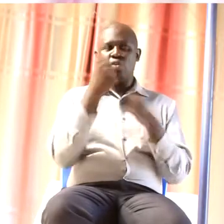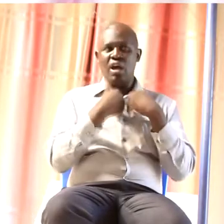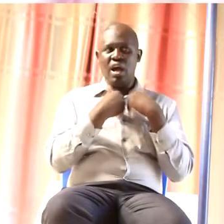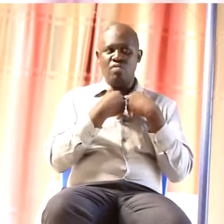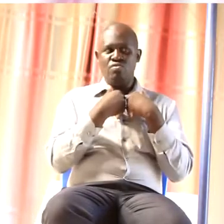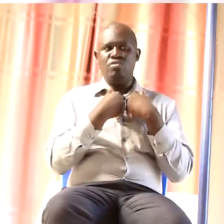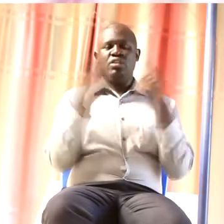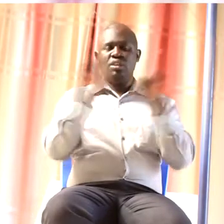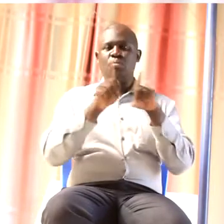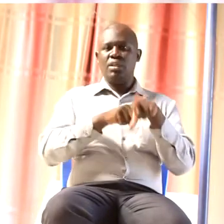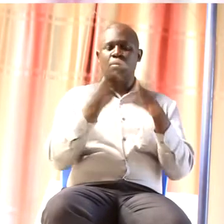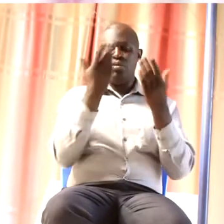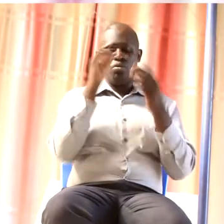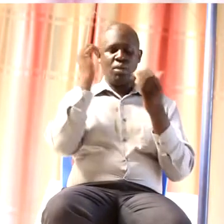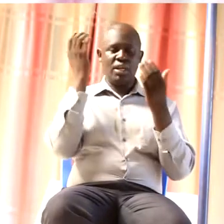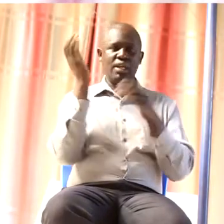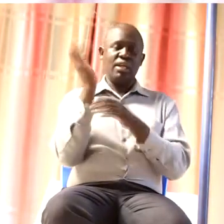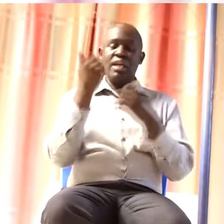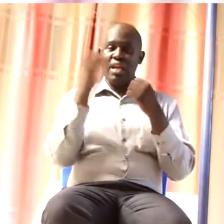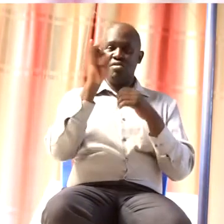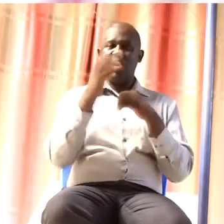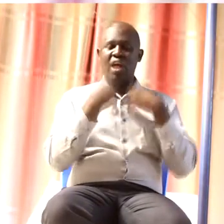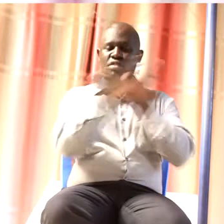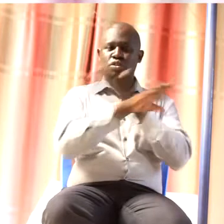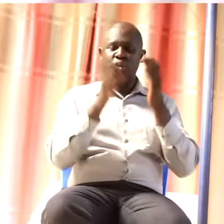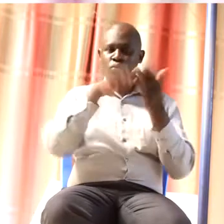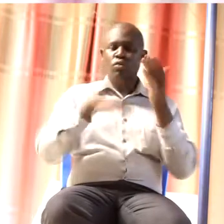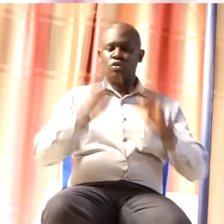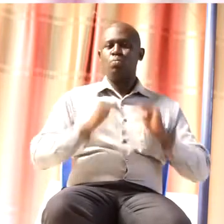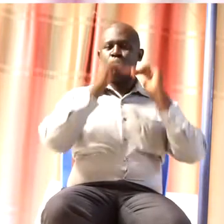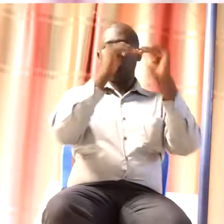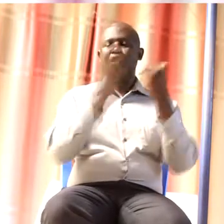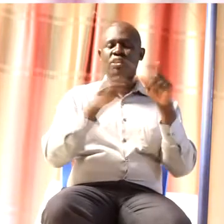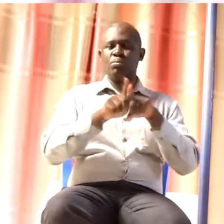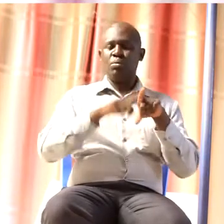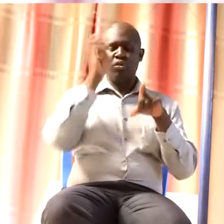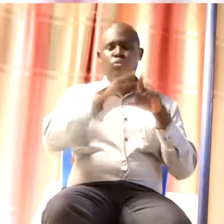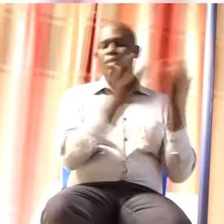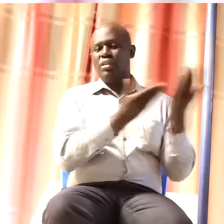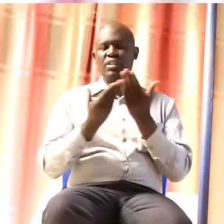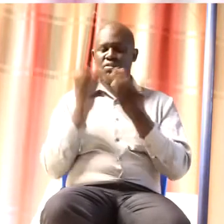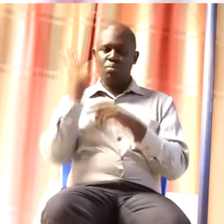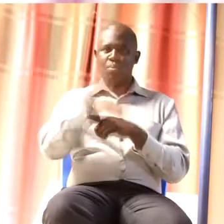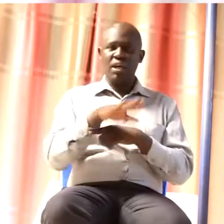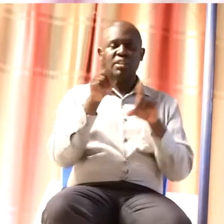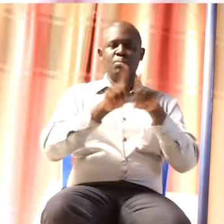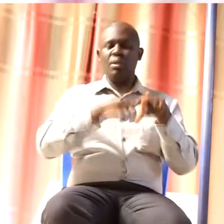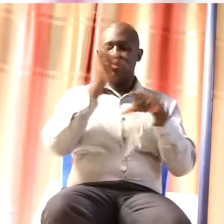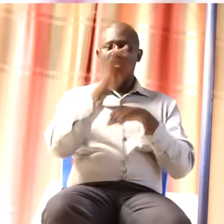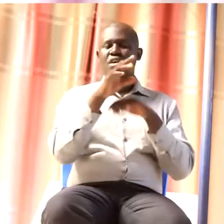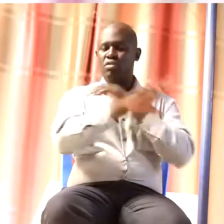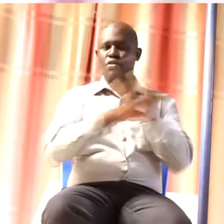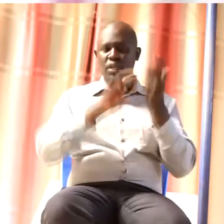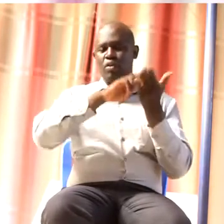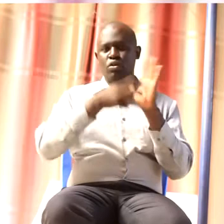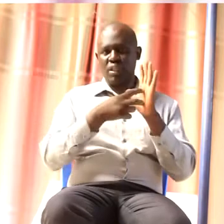restore that promotion. Amen. If he has stolen contracts from you, I pray that you will receive back those contracts in the name of Jesus.